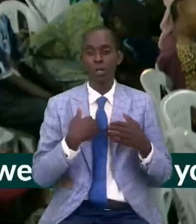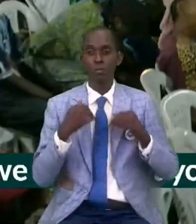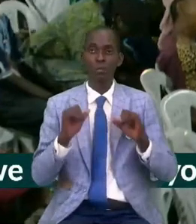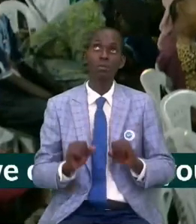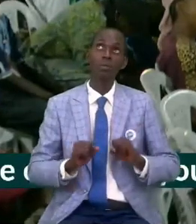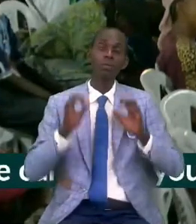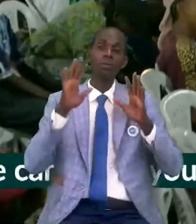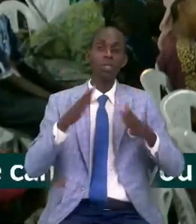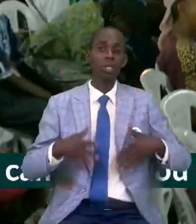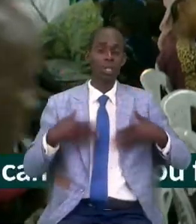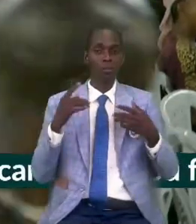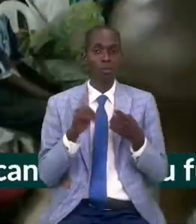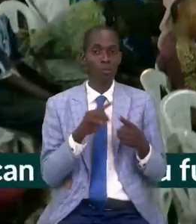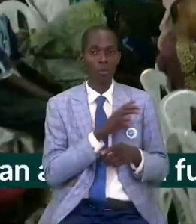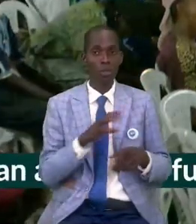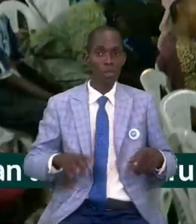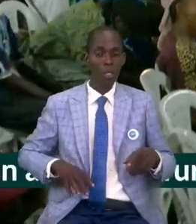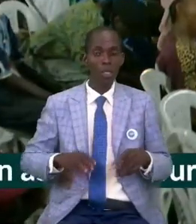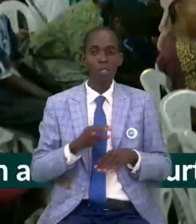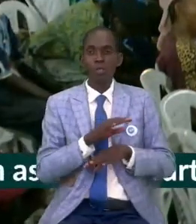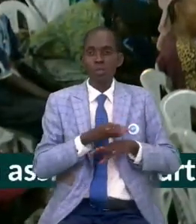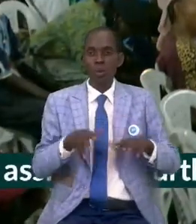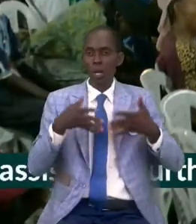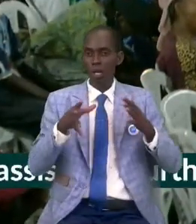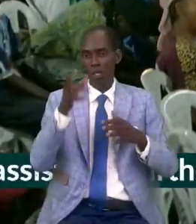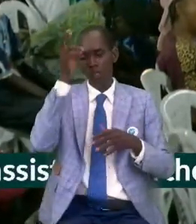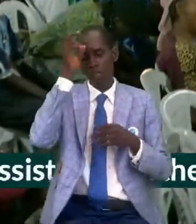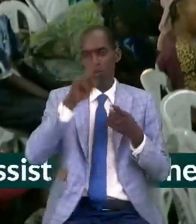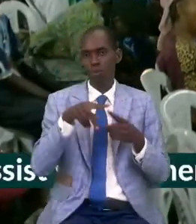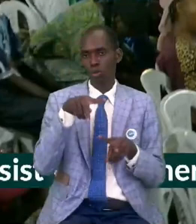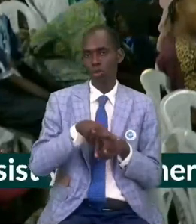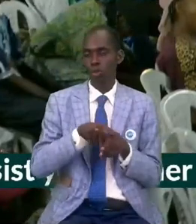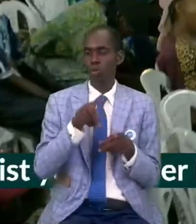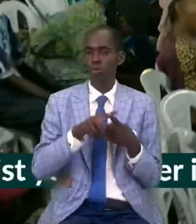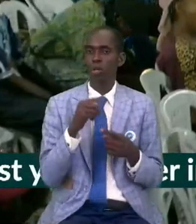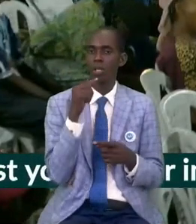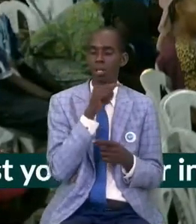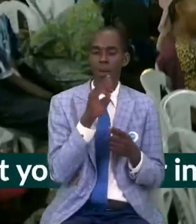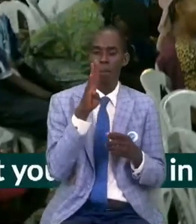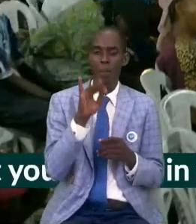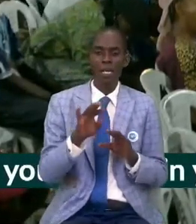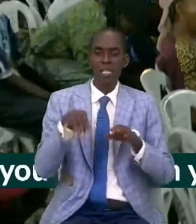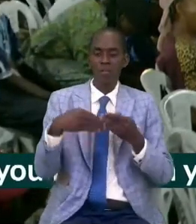give wrong information. Satan wants you to remain in bondage. But if you have made up your mind